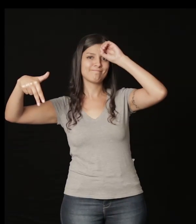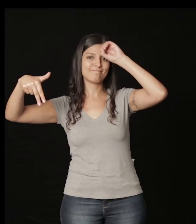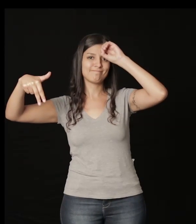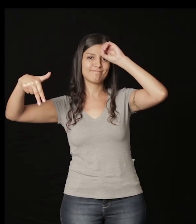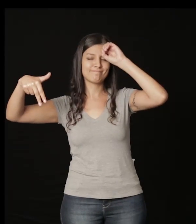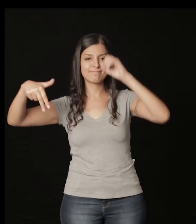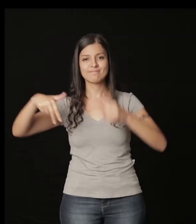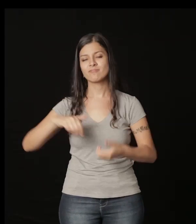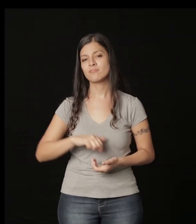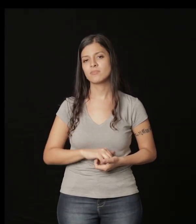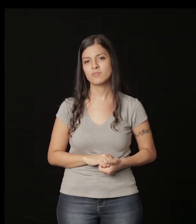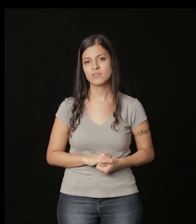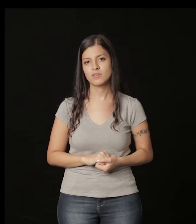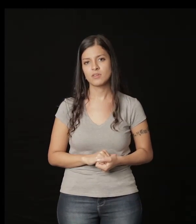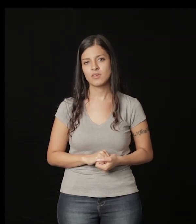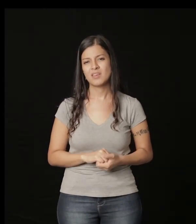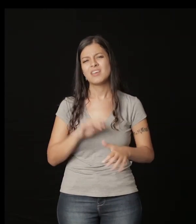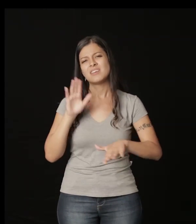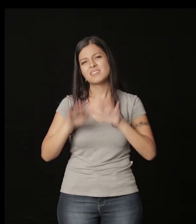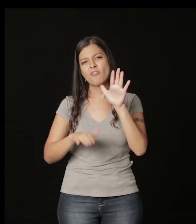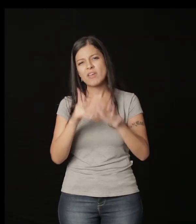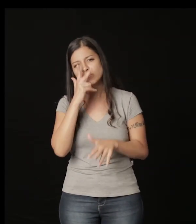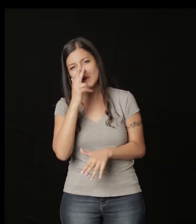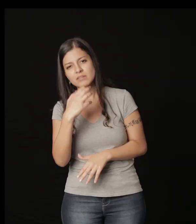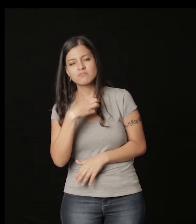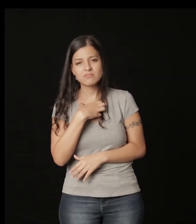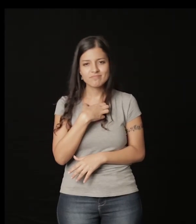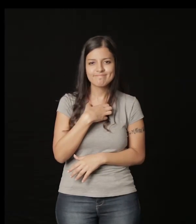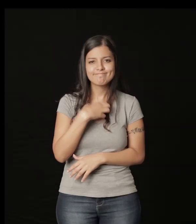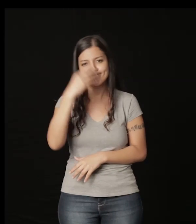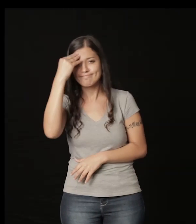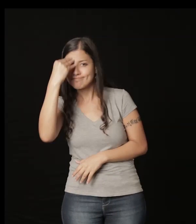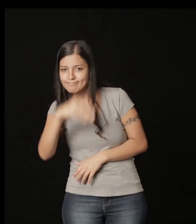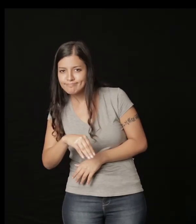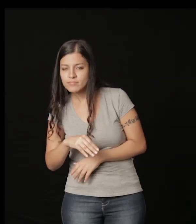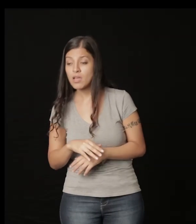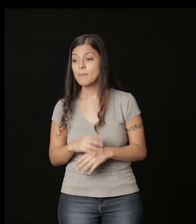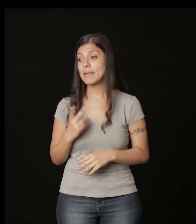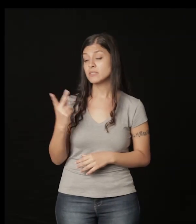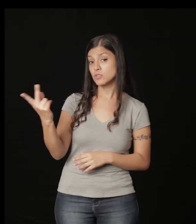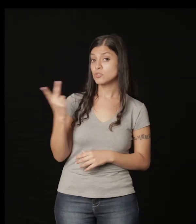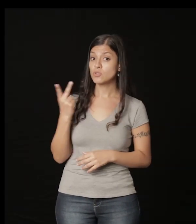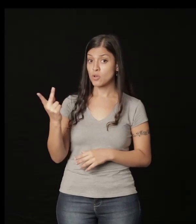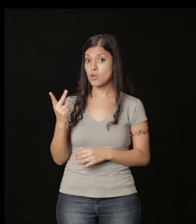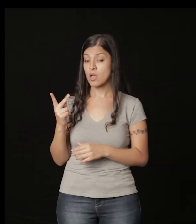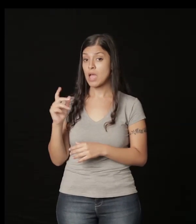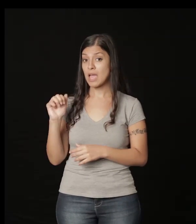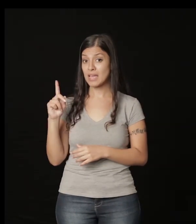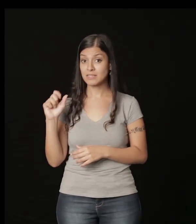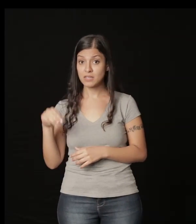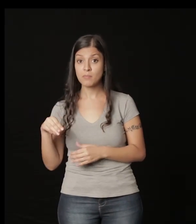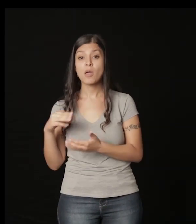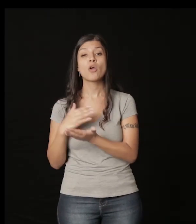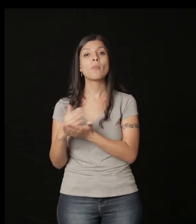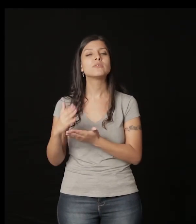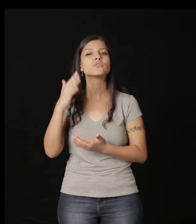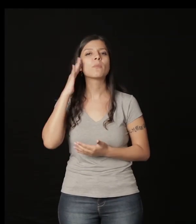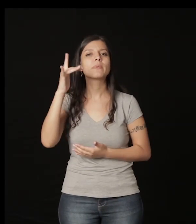And I think what we, perhaps it gets a bit boring, but we started to think about the mechanisms behind photography.